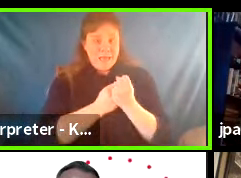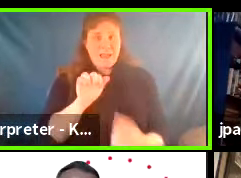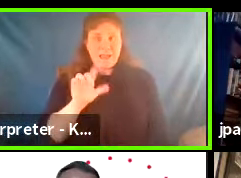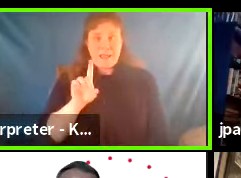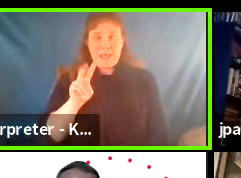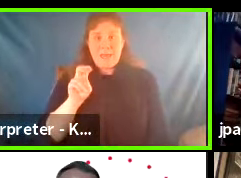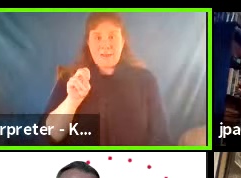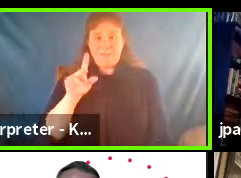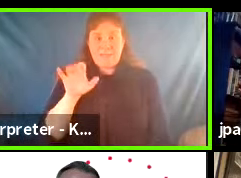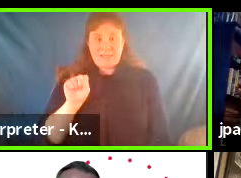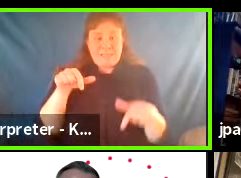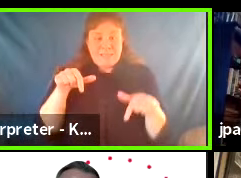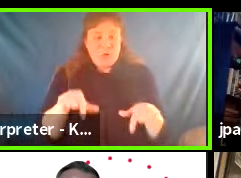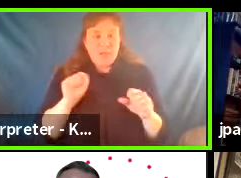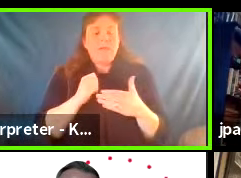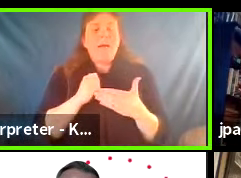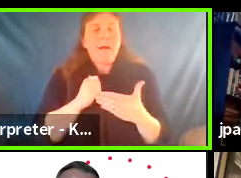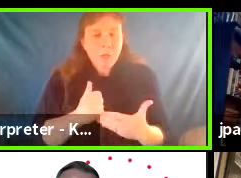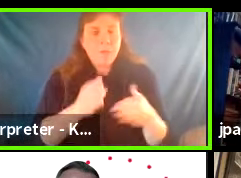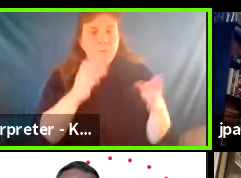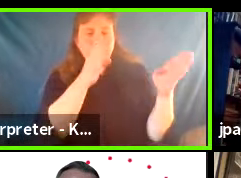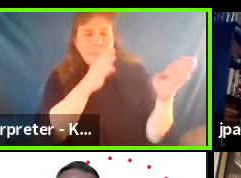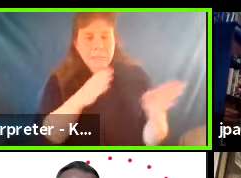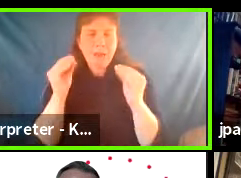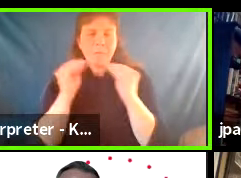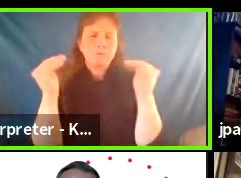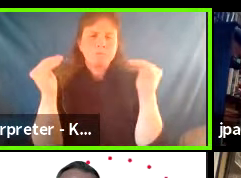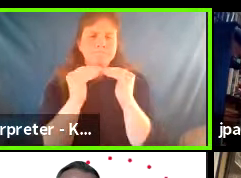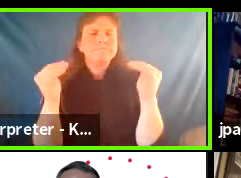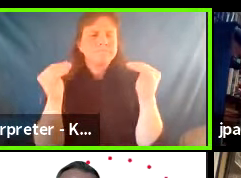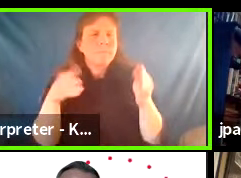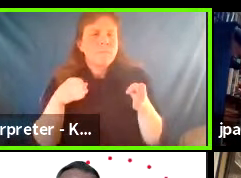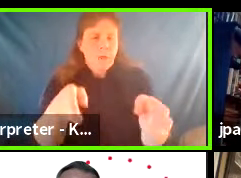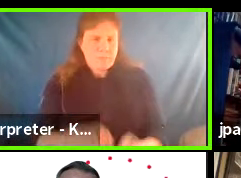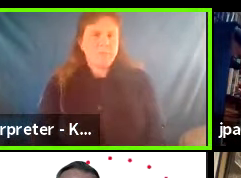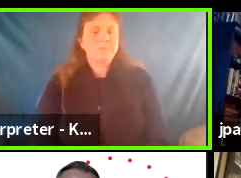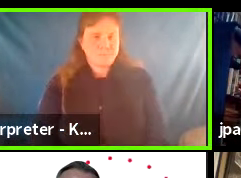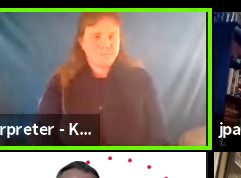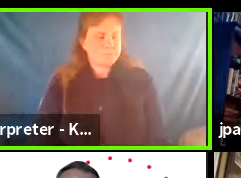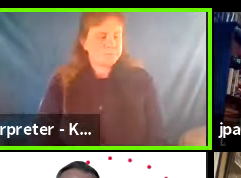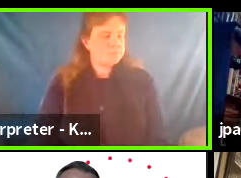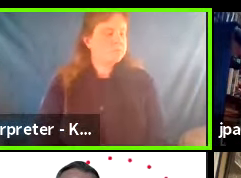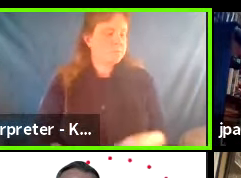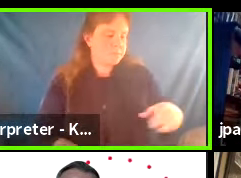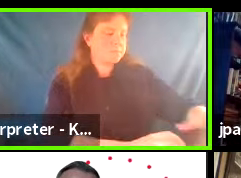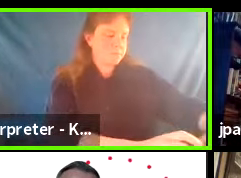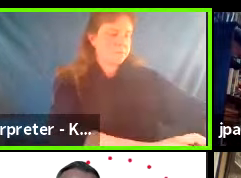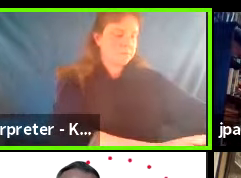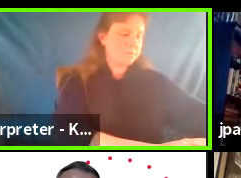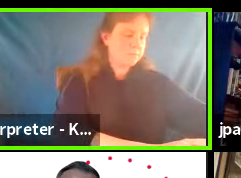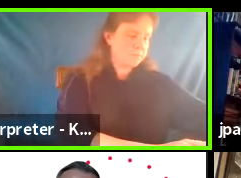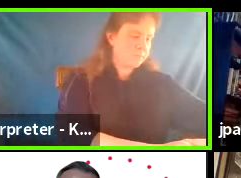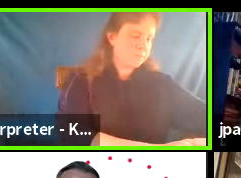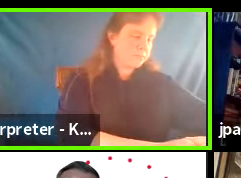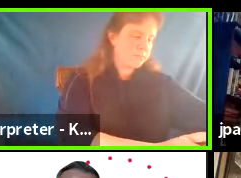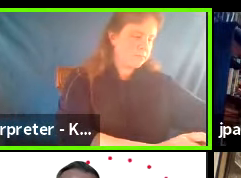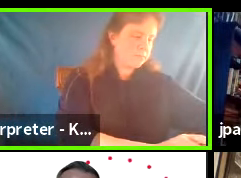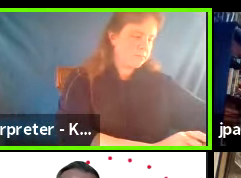us plan an equitable way forward. Thank you, Orville. Let's go on to G and then